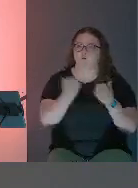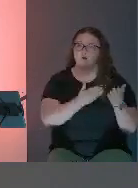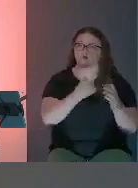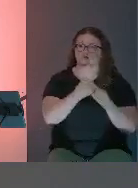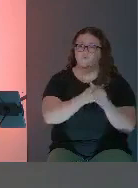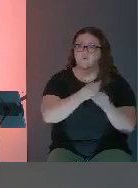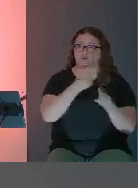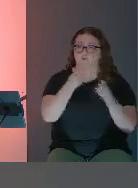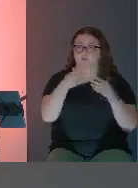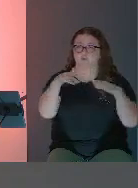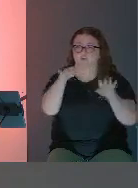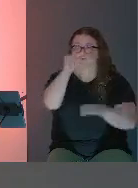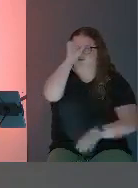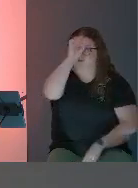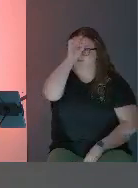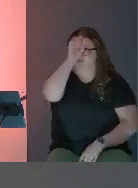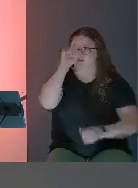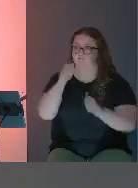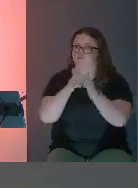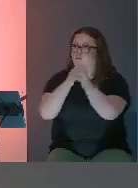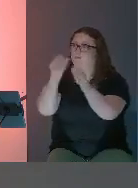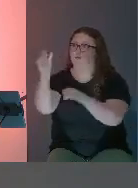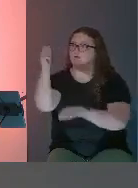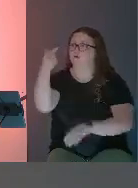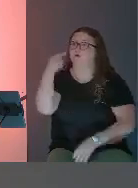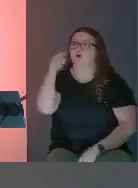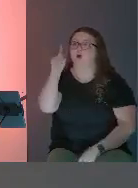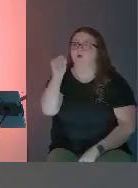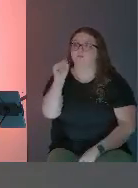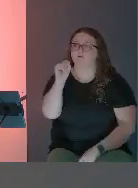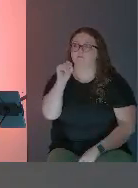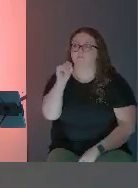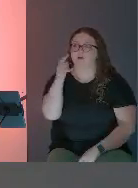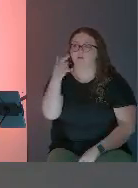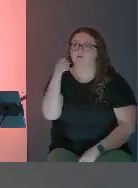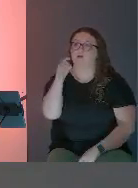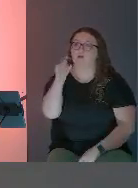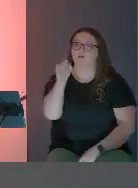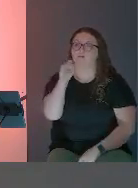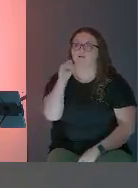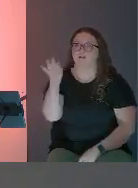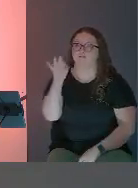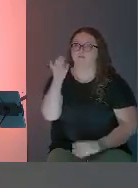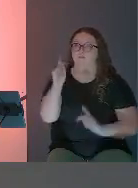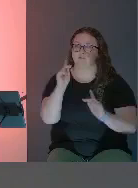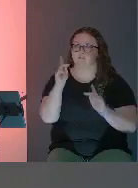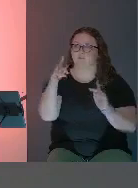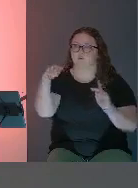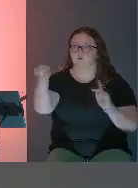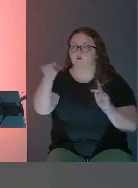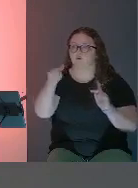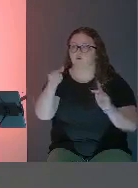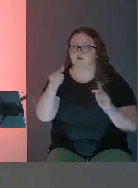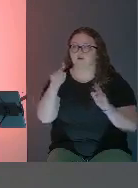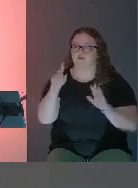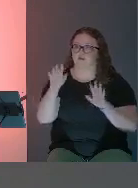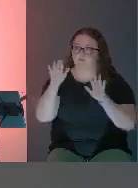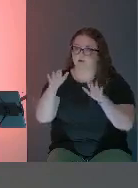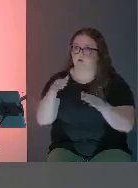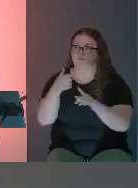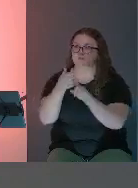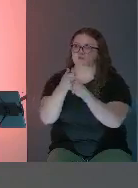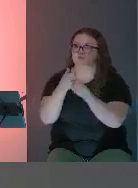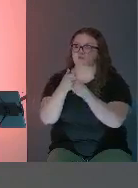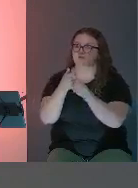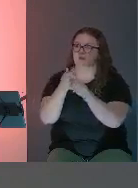Egypt, and followed other gods of the gods of the people, which were round about them. And they bowed themselves unto them and provoked the